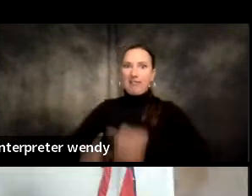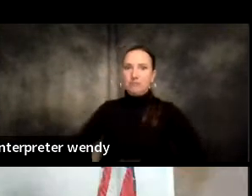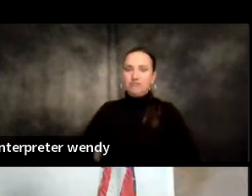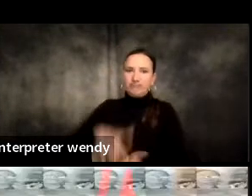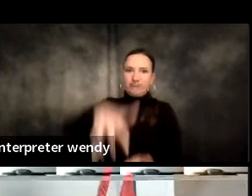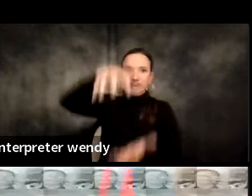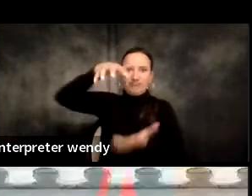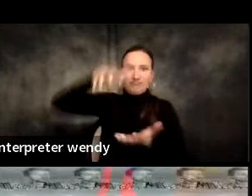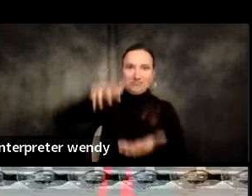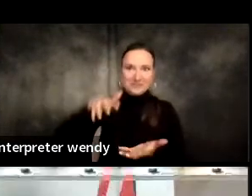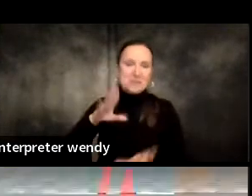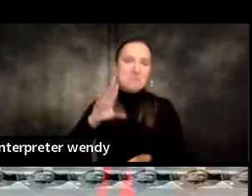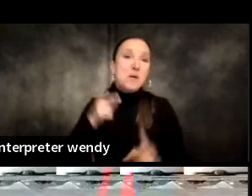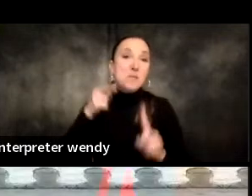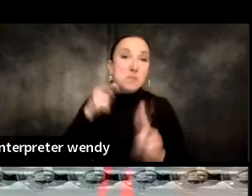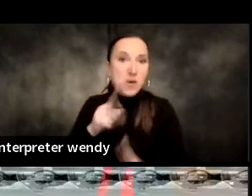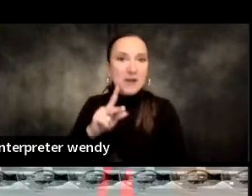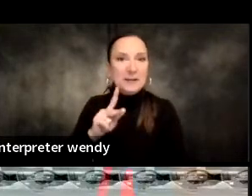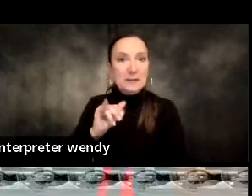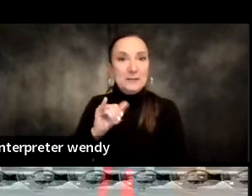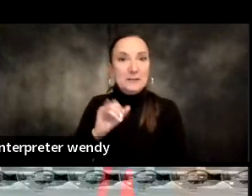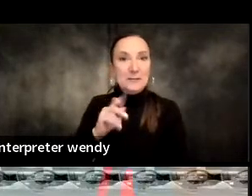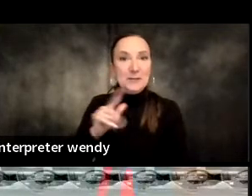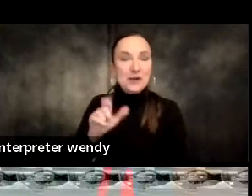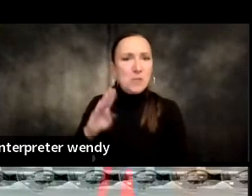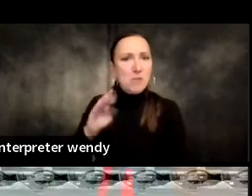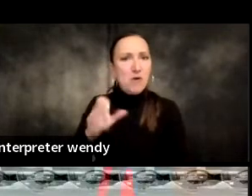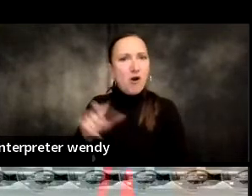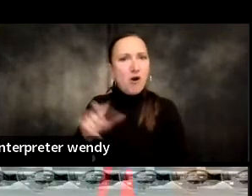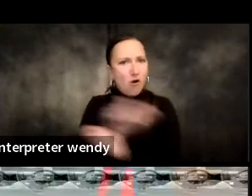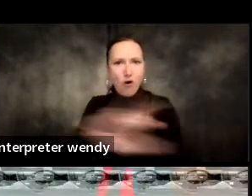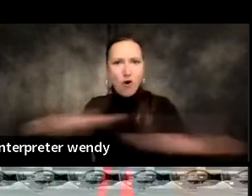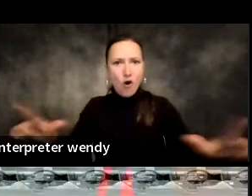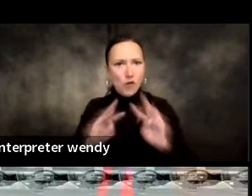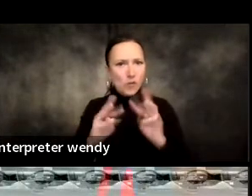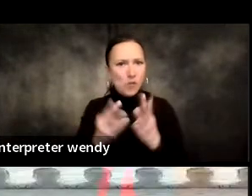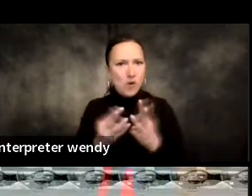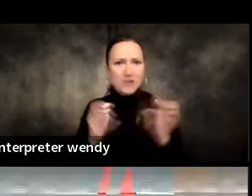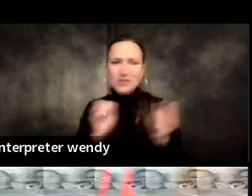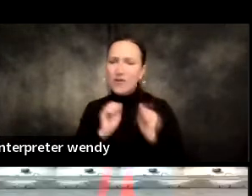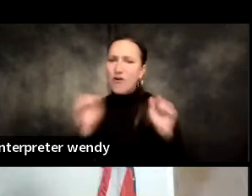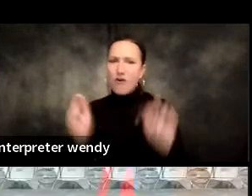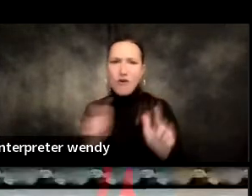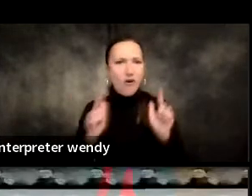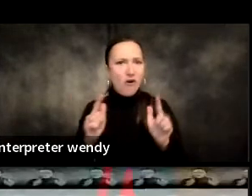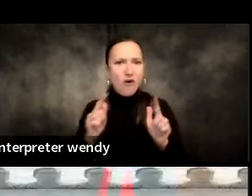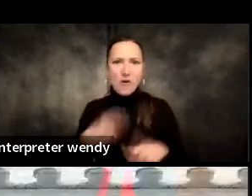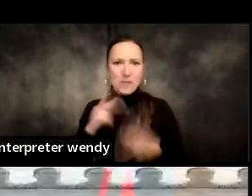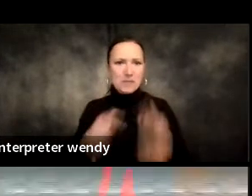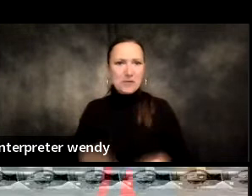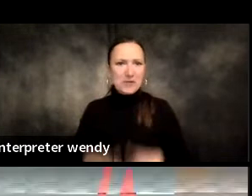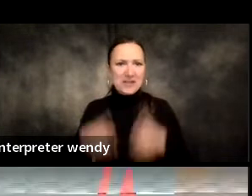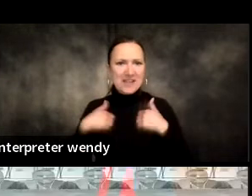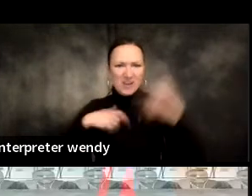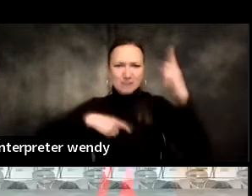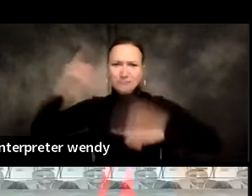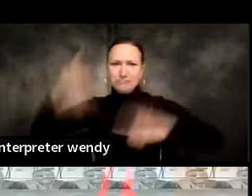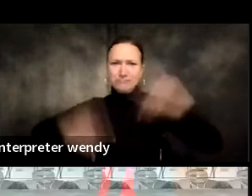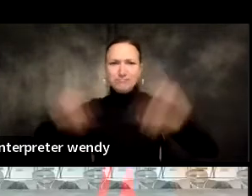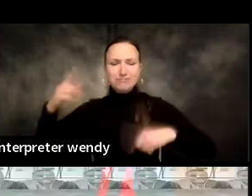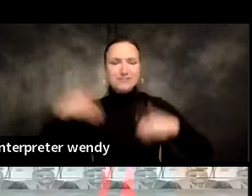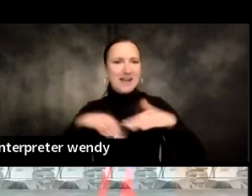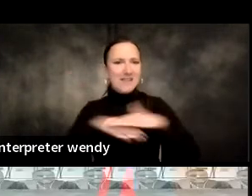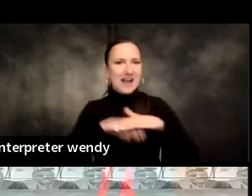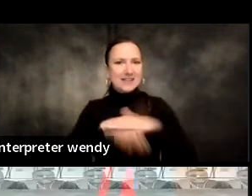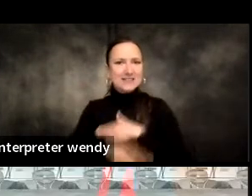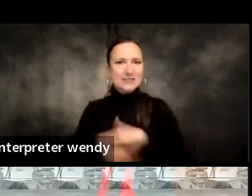to see pickleball expand on all 8 wards, and we want to make sure that all residents from all walks of life have an opportunity to engage